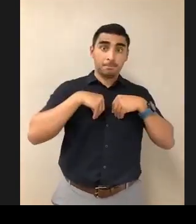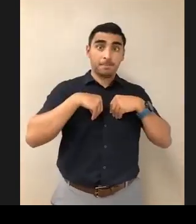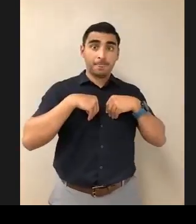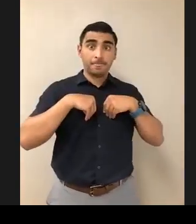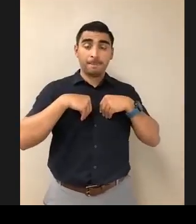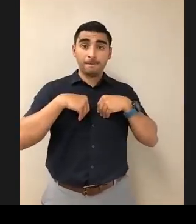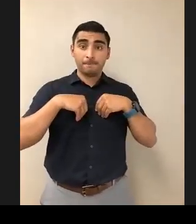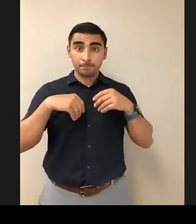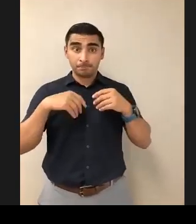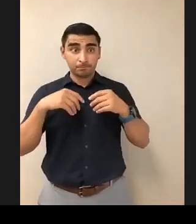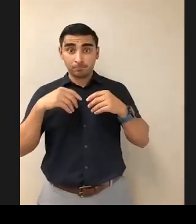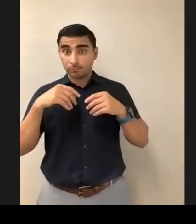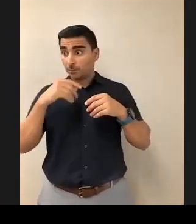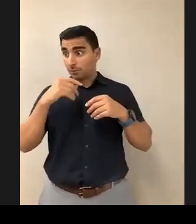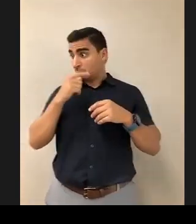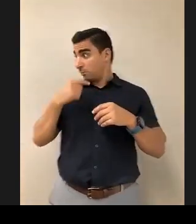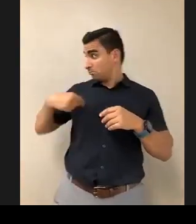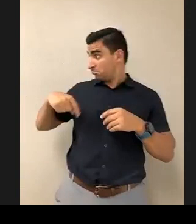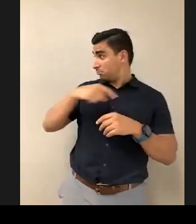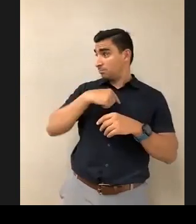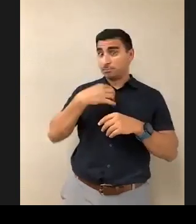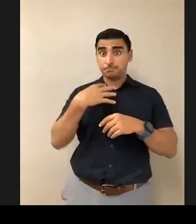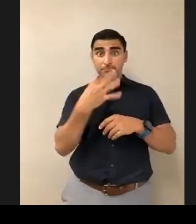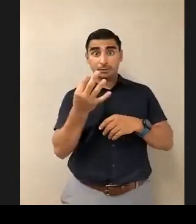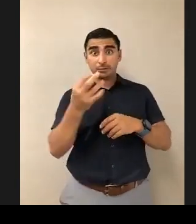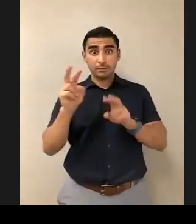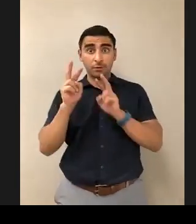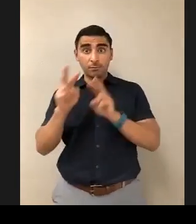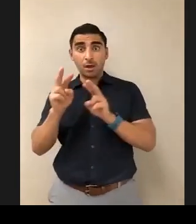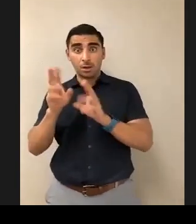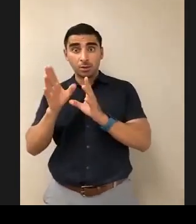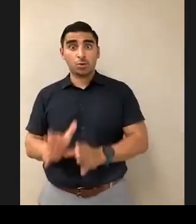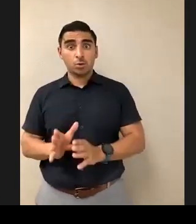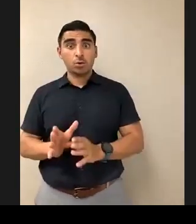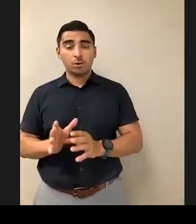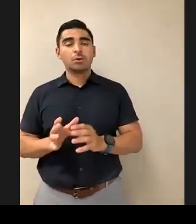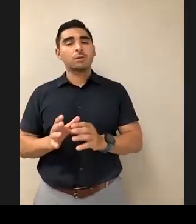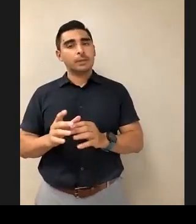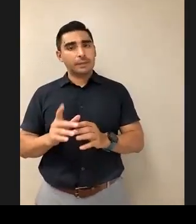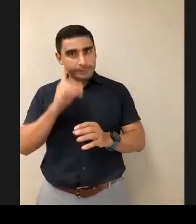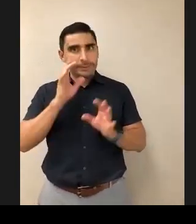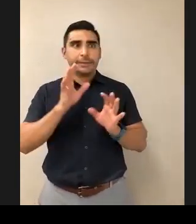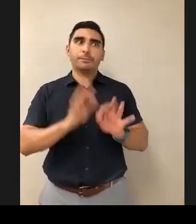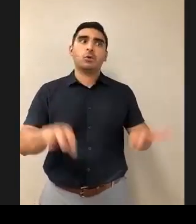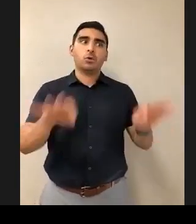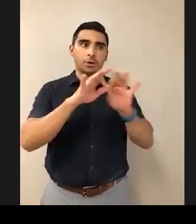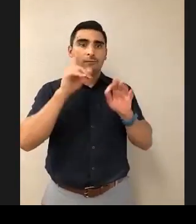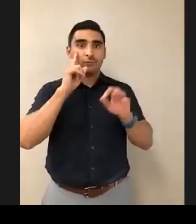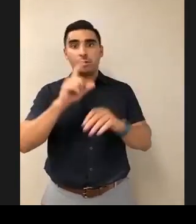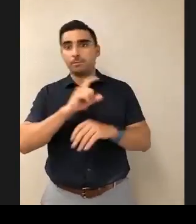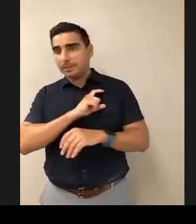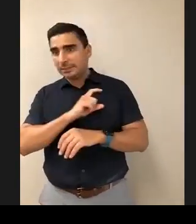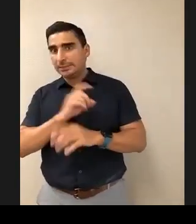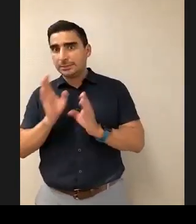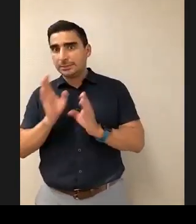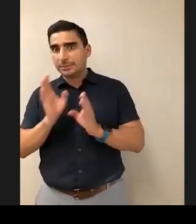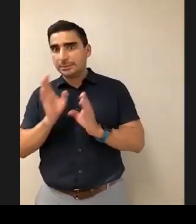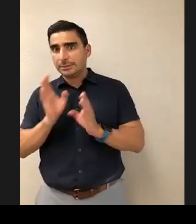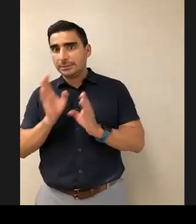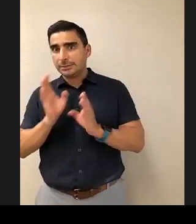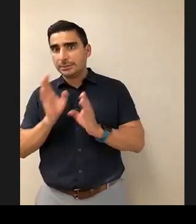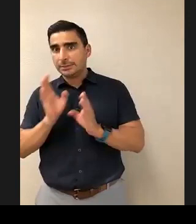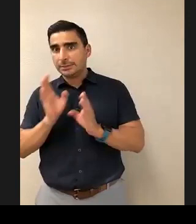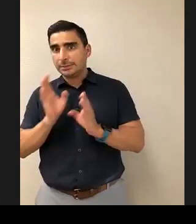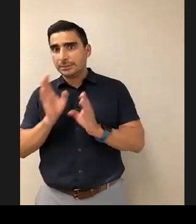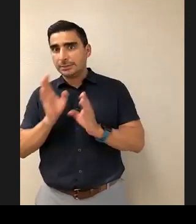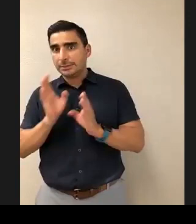the monitor, I think it would behoove the community, the officers, everyone, for us to partner and collaborate